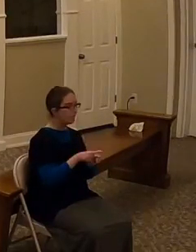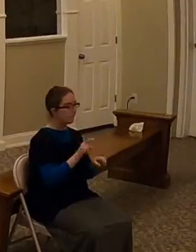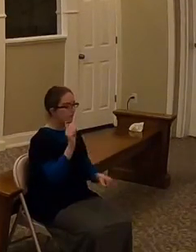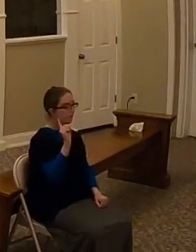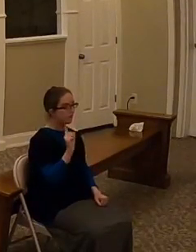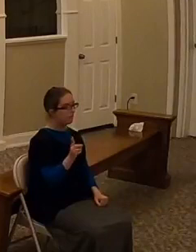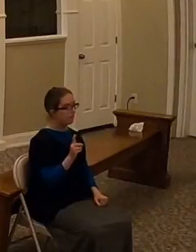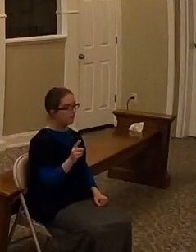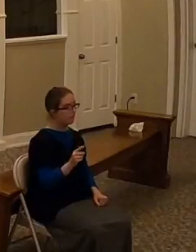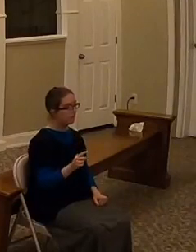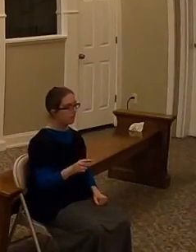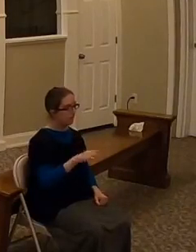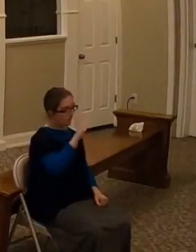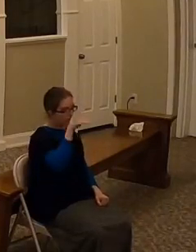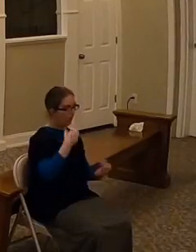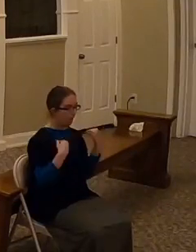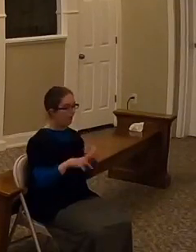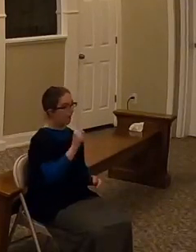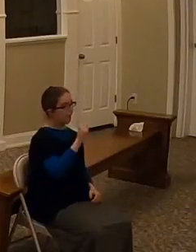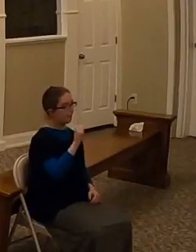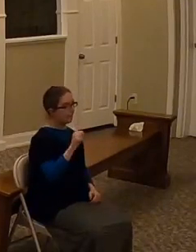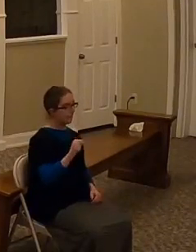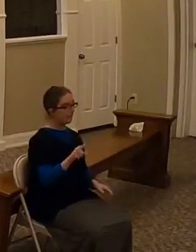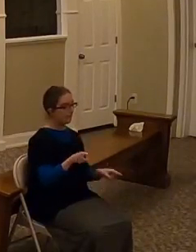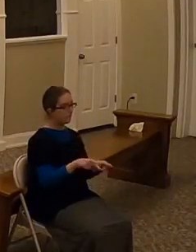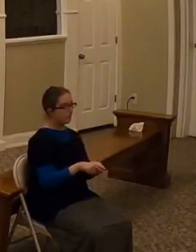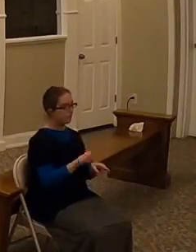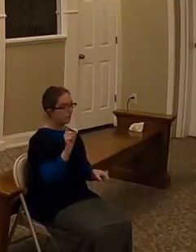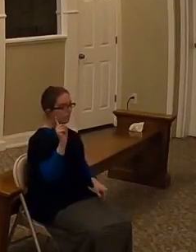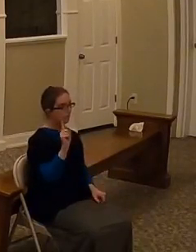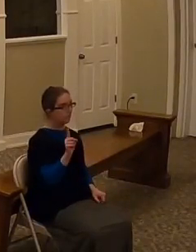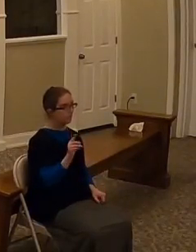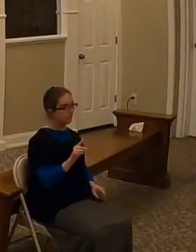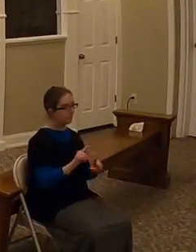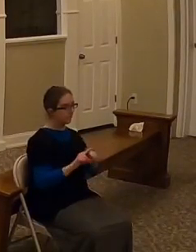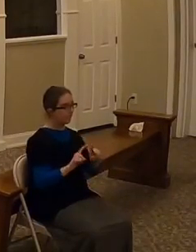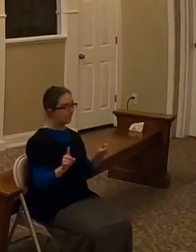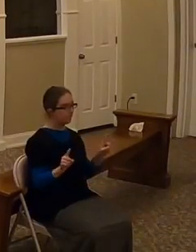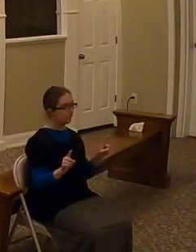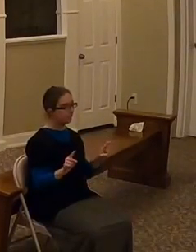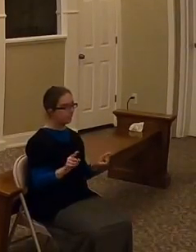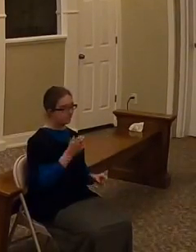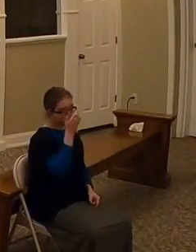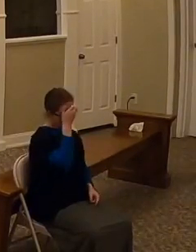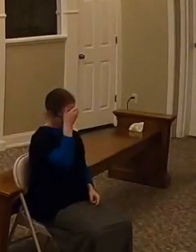Amen. Never had a tattoo like one. But